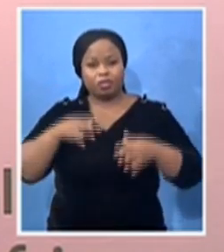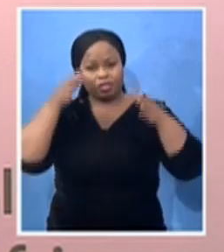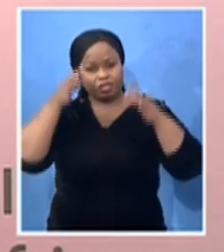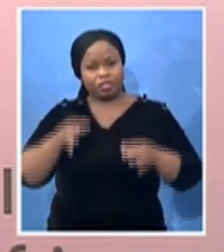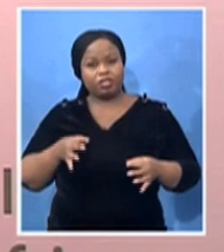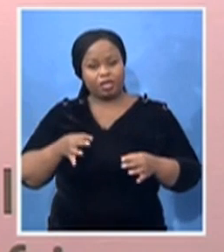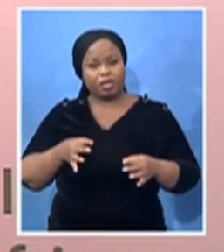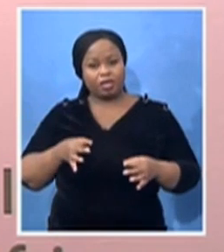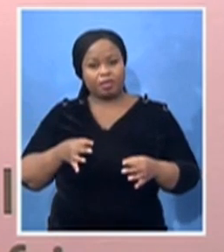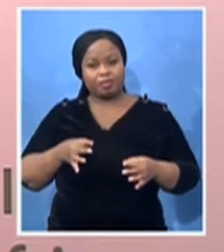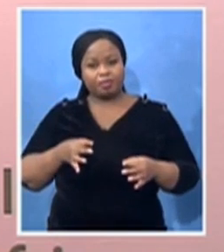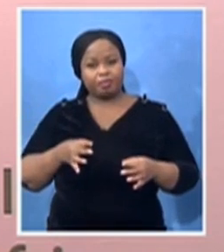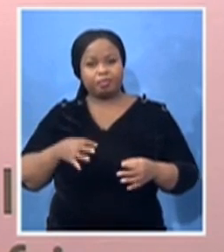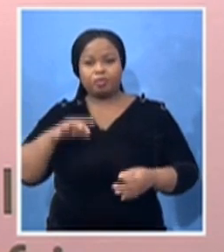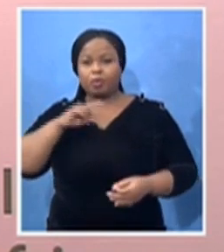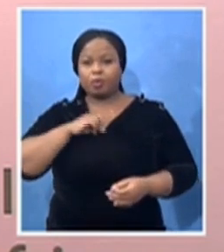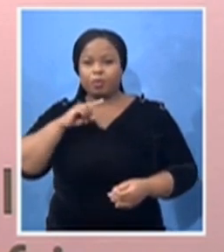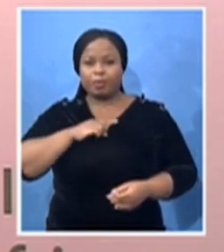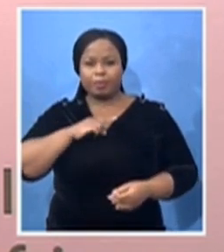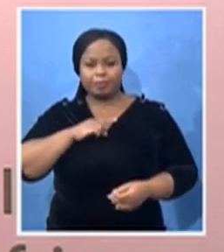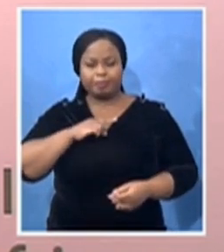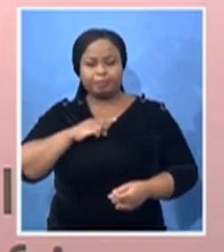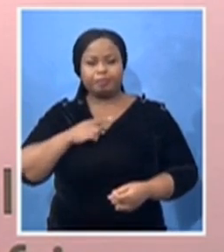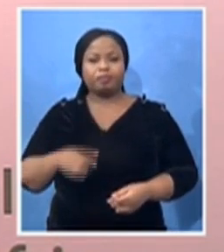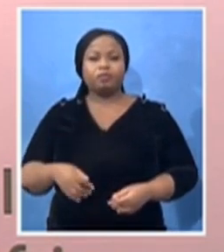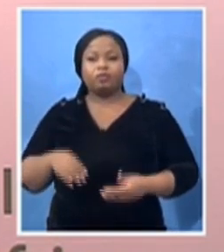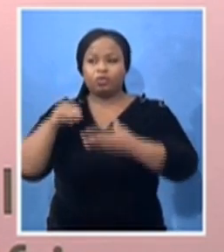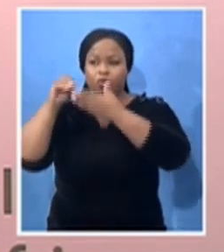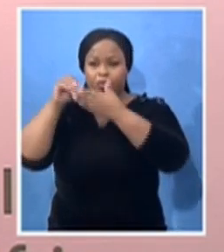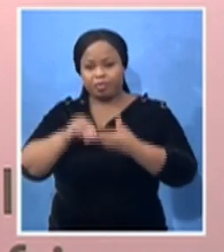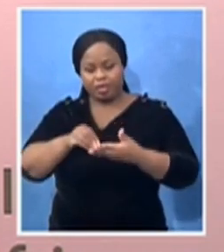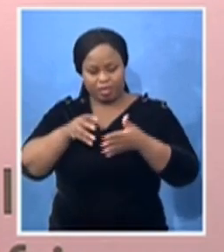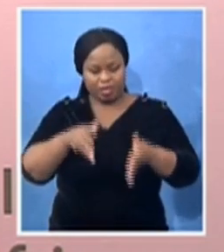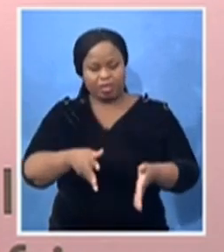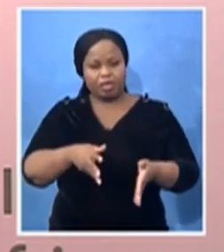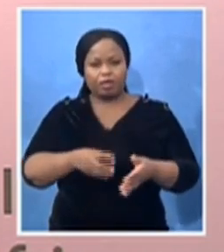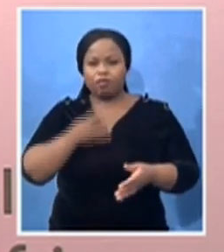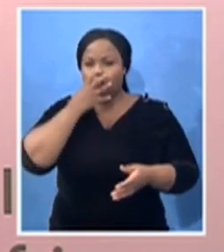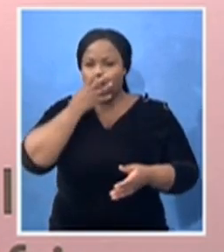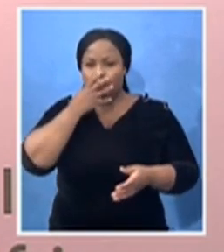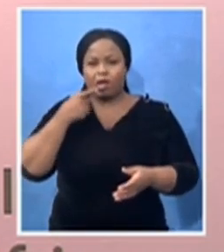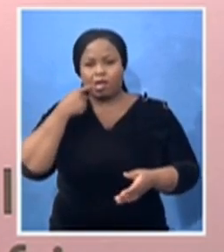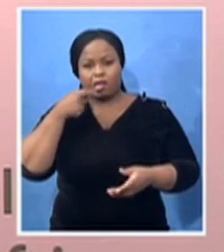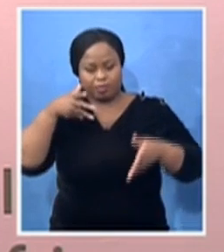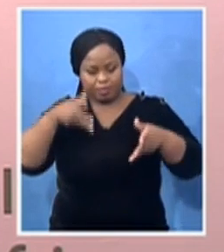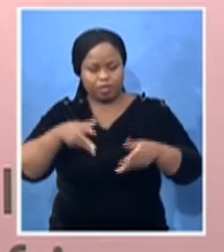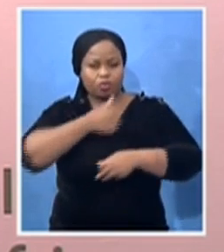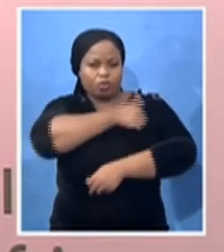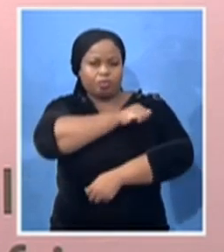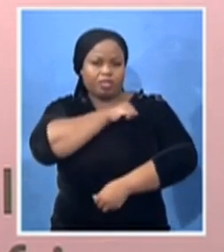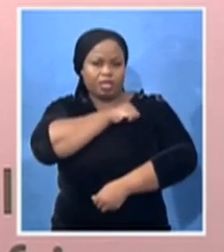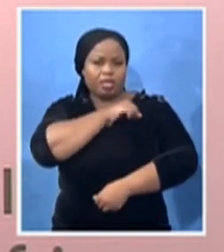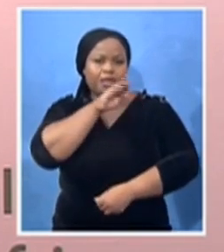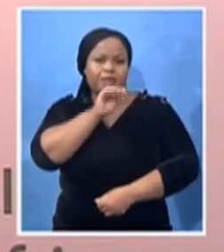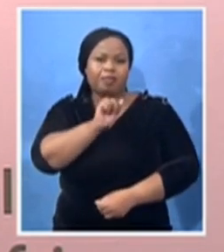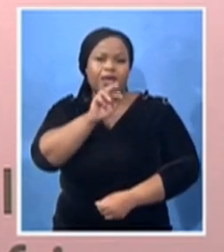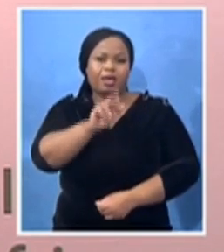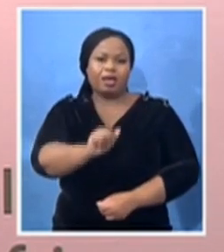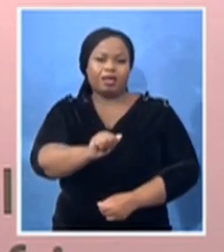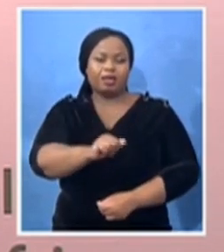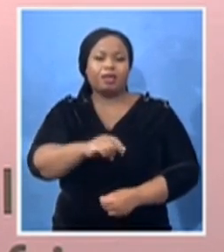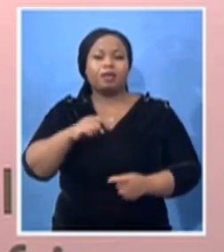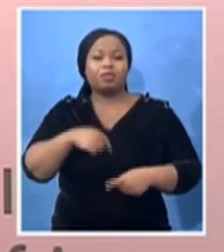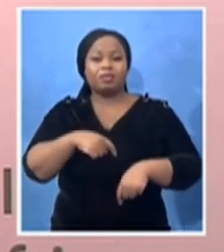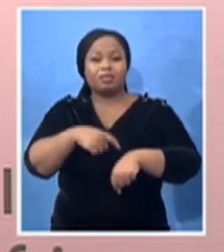the ventilators into this hospital at the time, Premier, when the